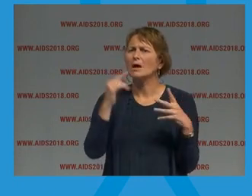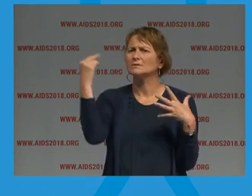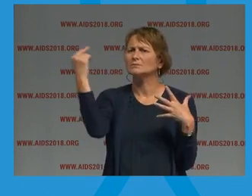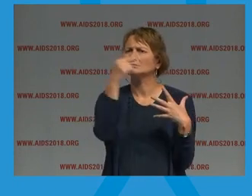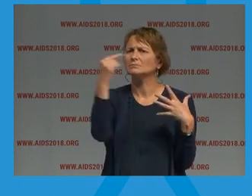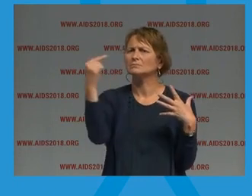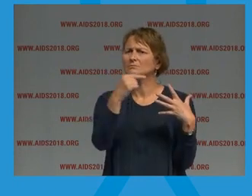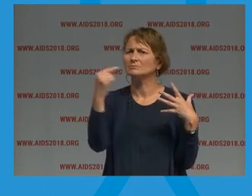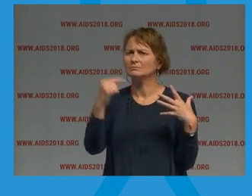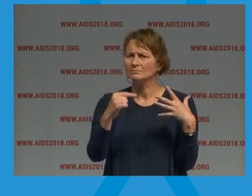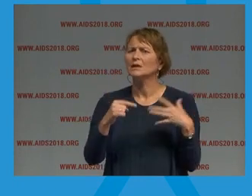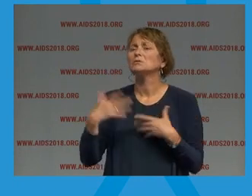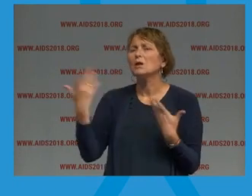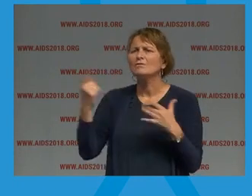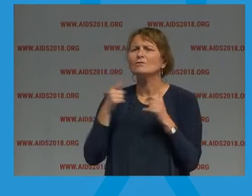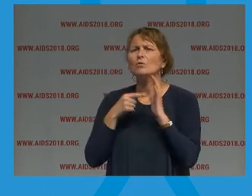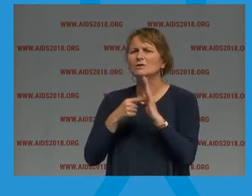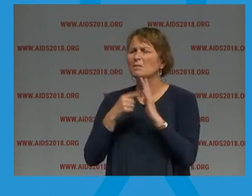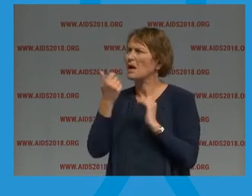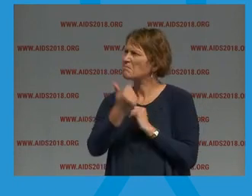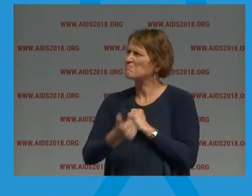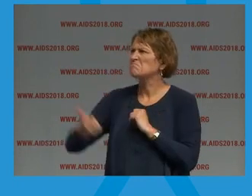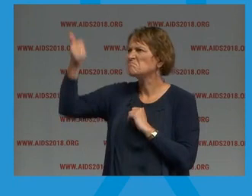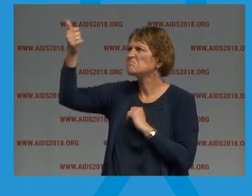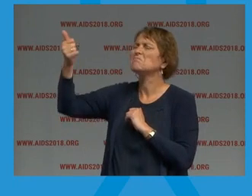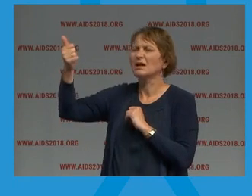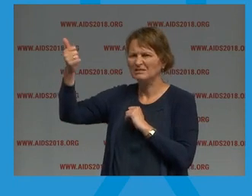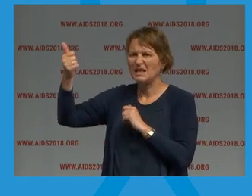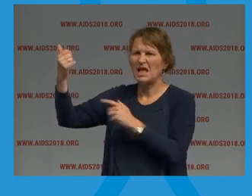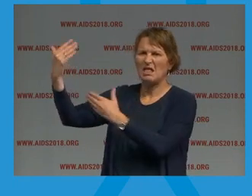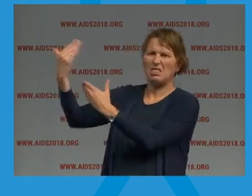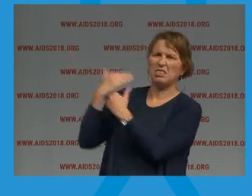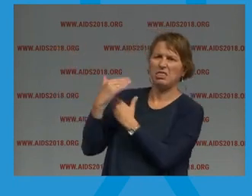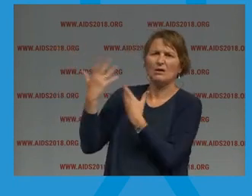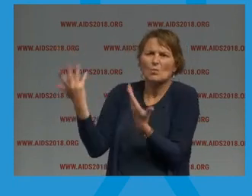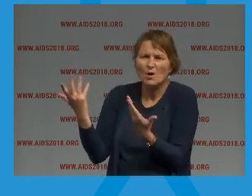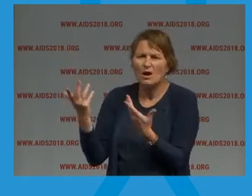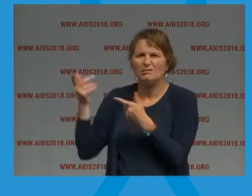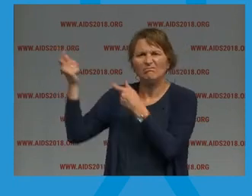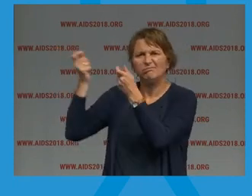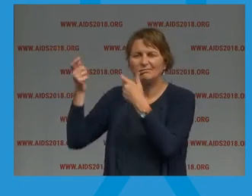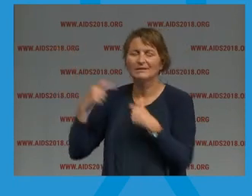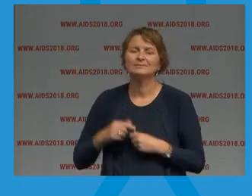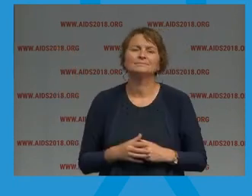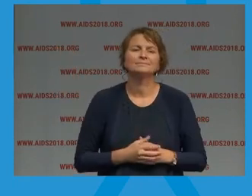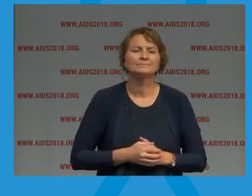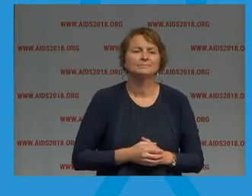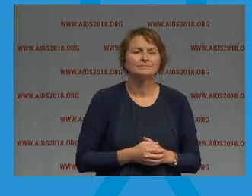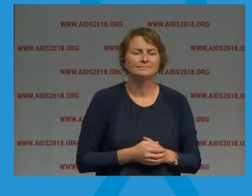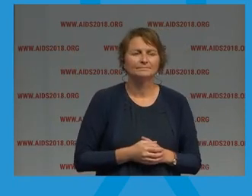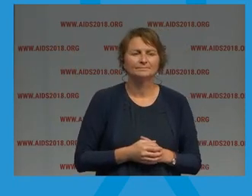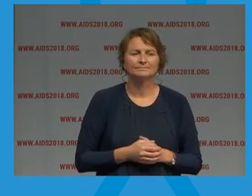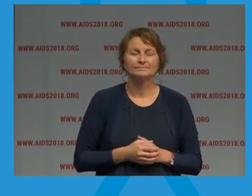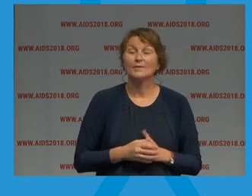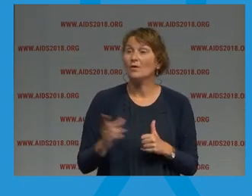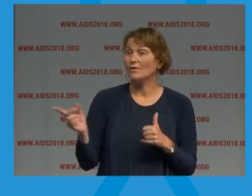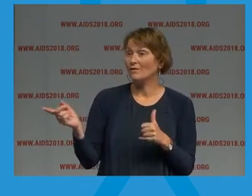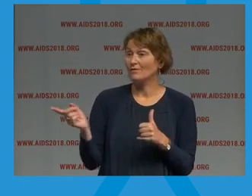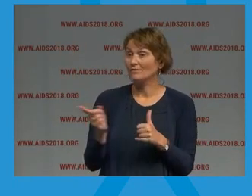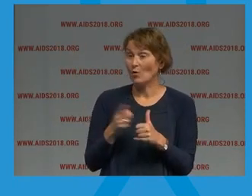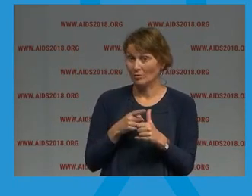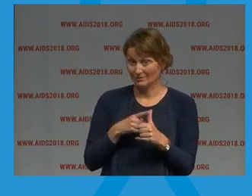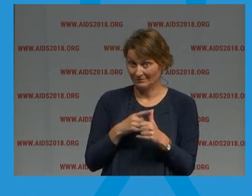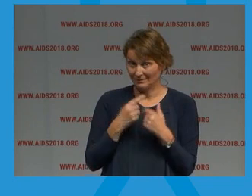terms of addressing patriarchy? Is to, first thing, you have to be no